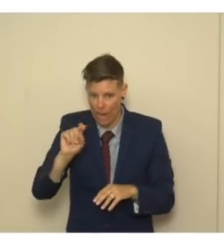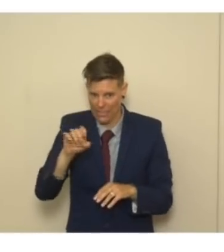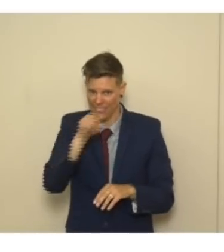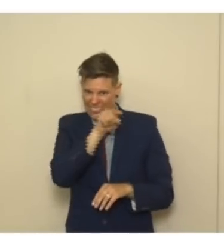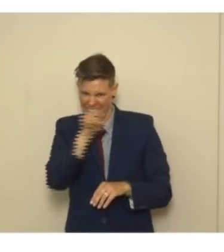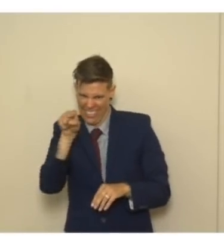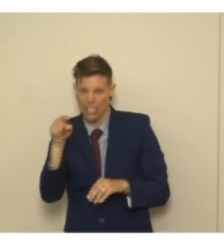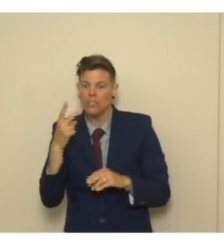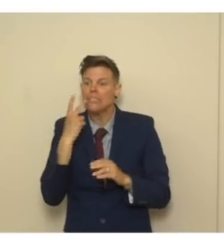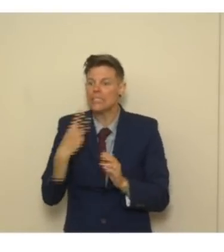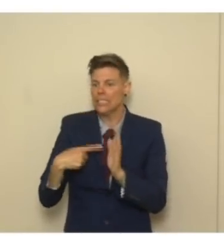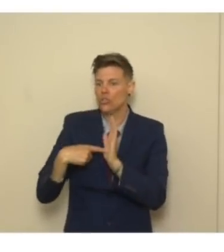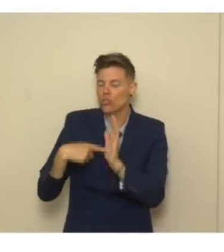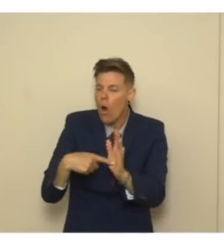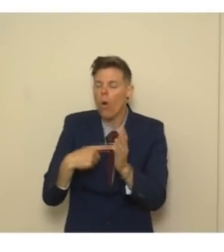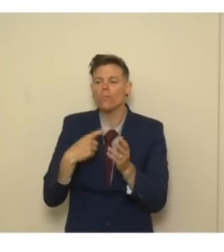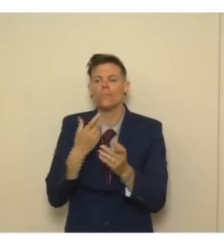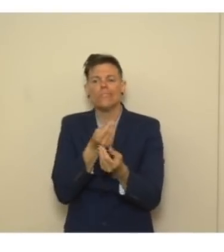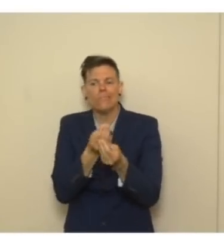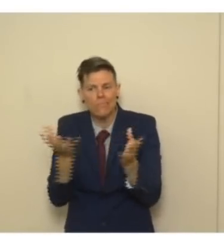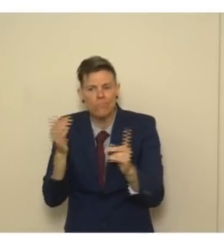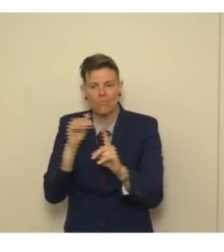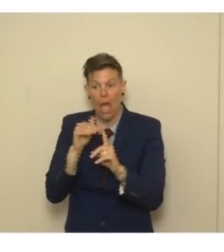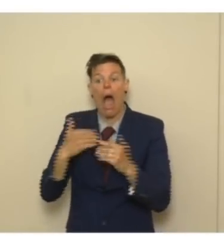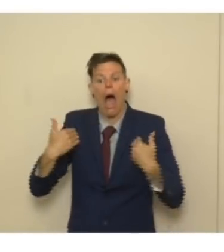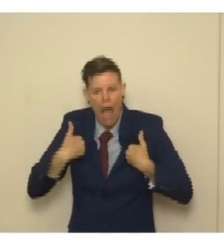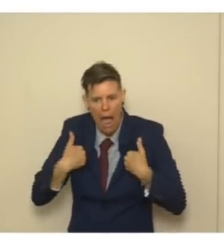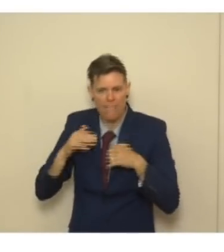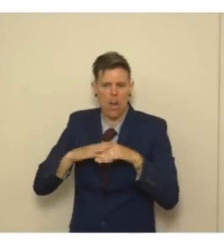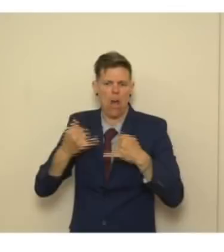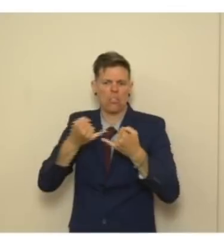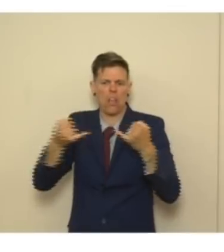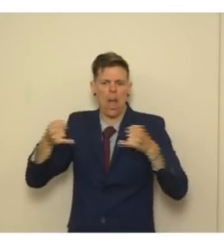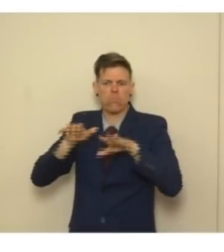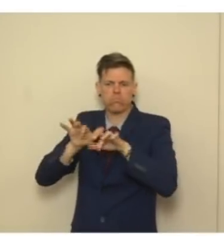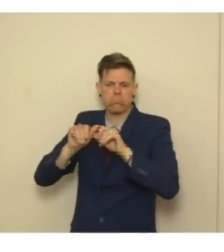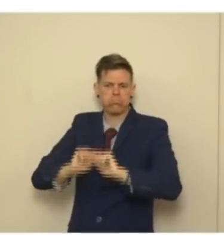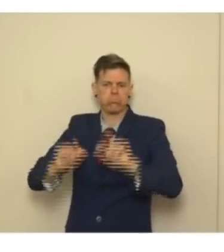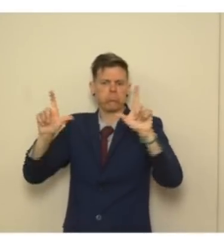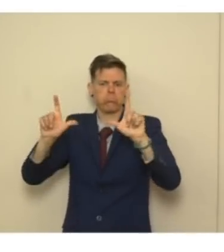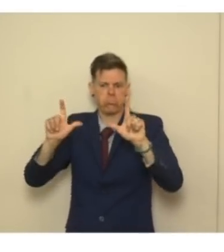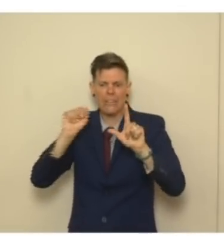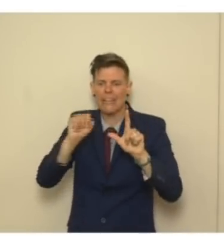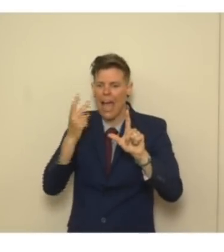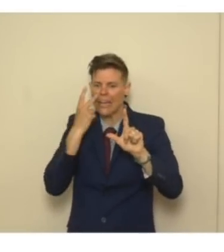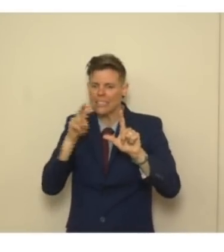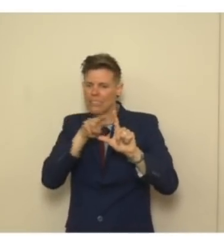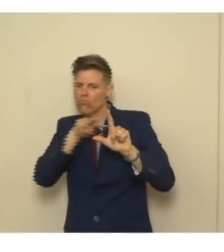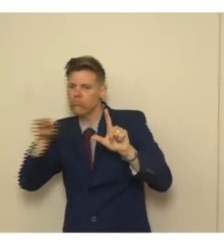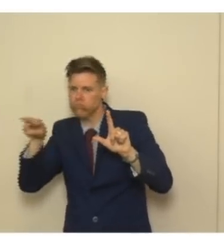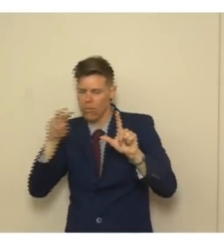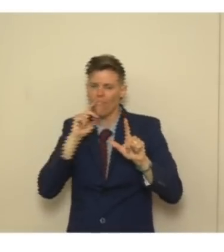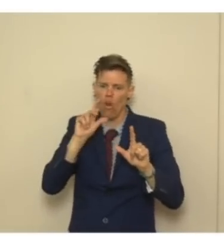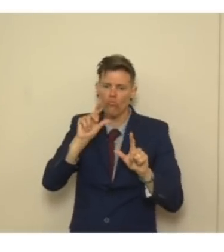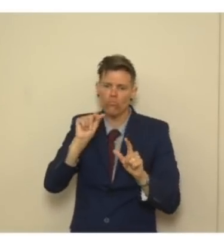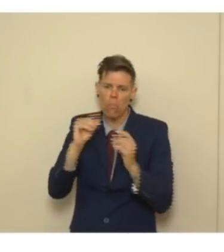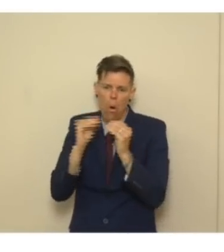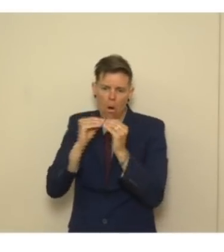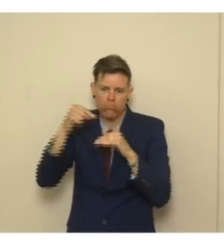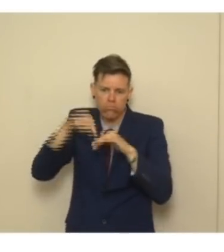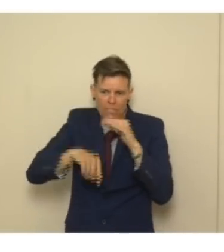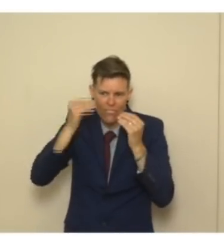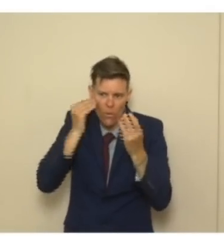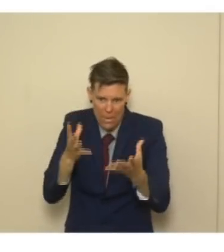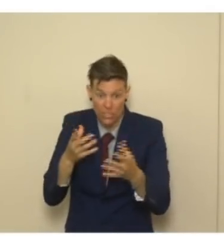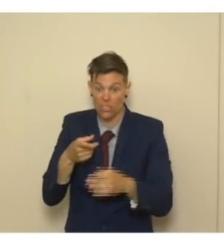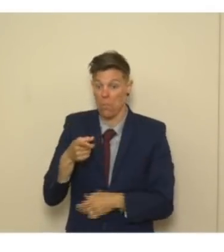website. You can go on the website and look at all these metrics to your heart's content. This is for the state as a whole. You can see we went down,